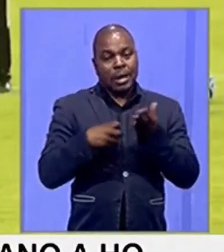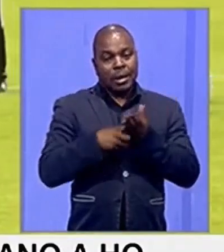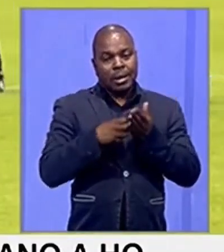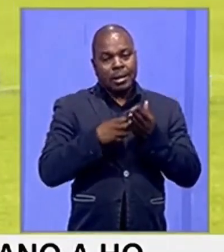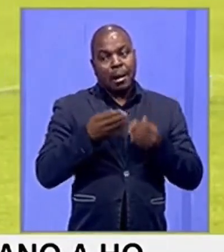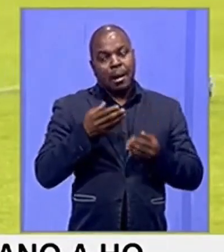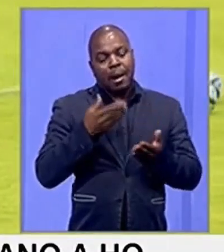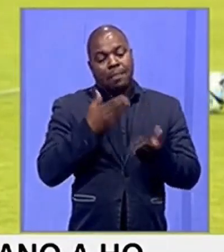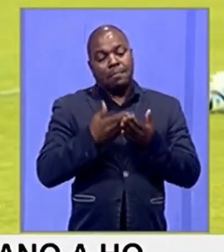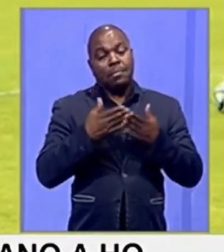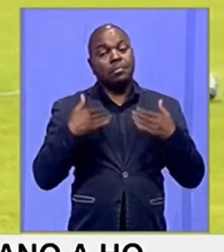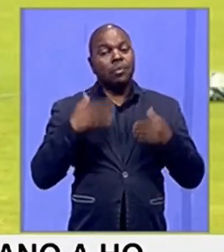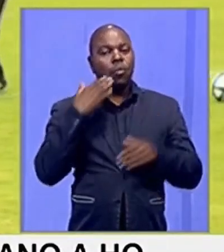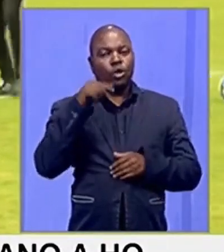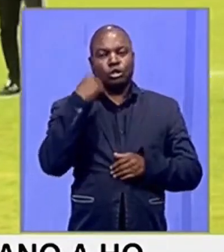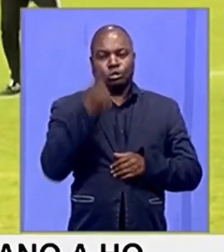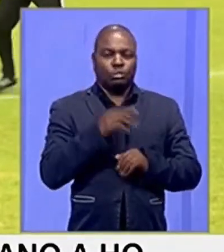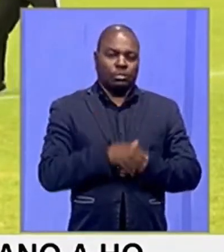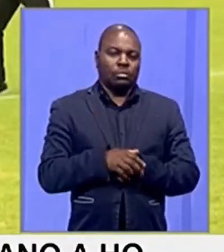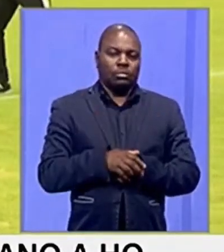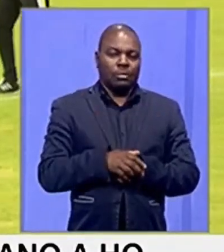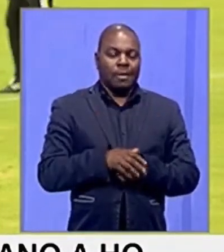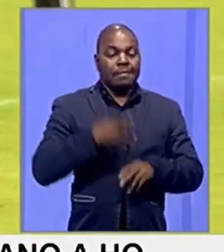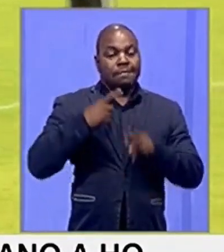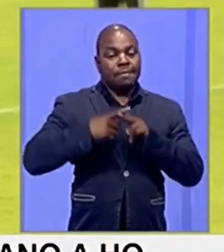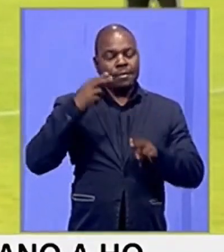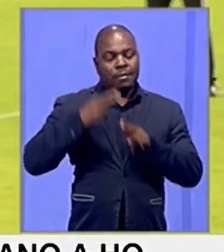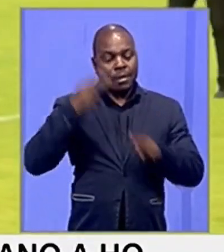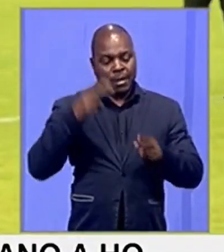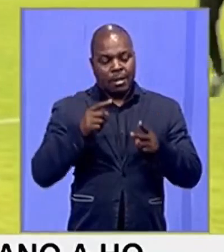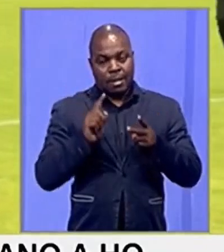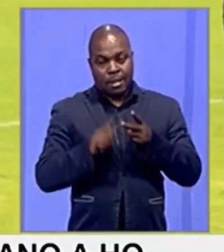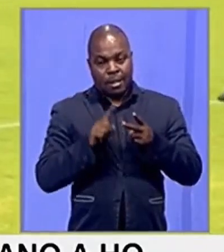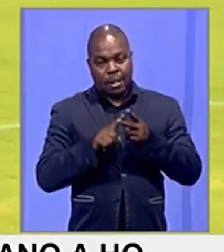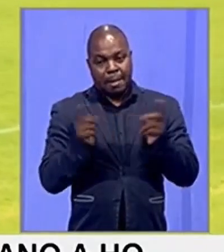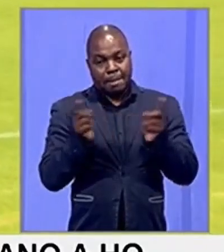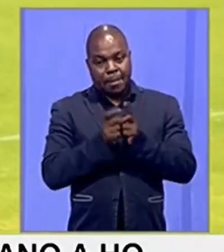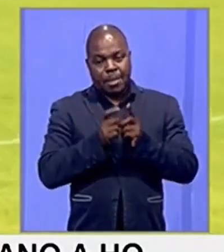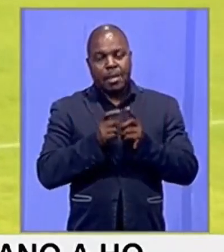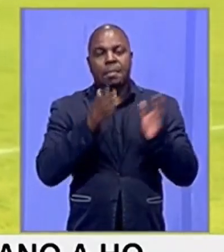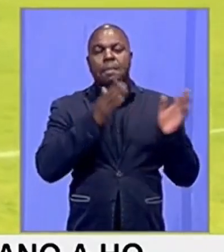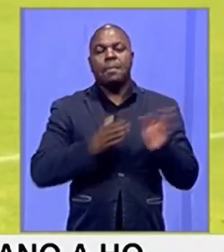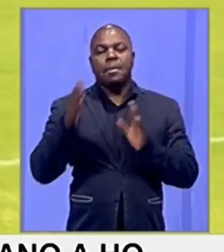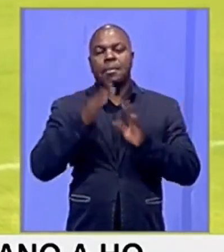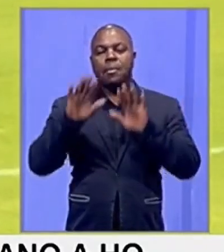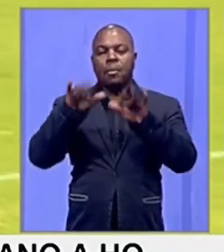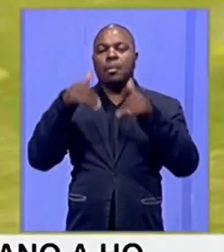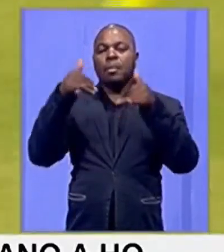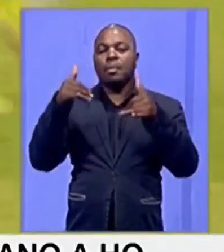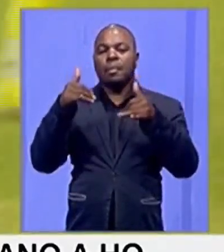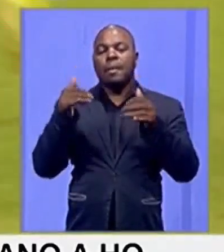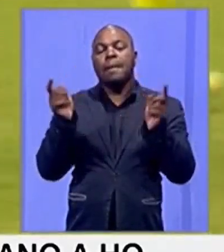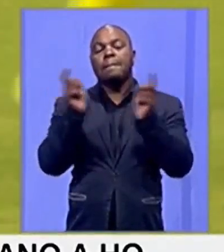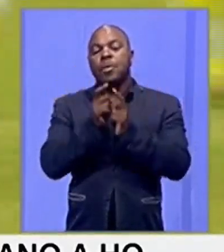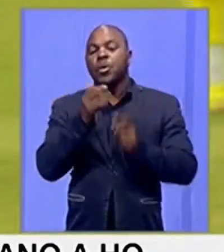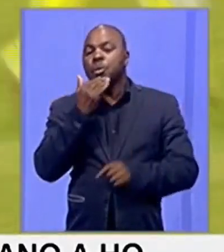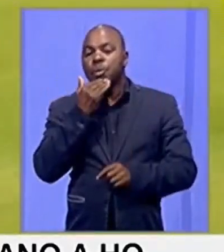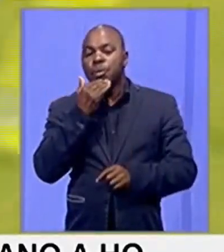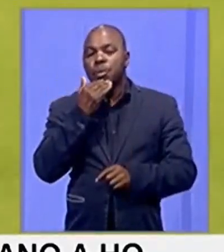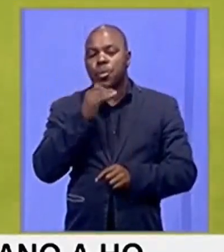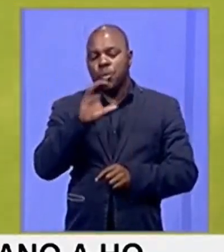go sasa. Papadi ya mafelelo ya segwera ya go itukišeletša dipapadi tša sebjana sa lefatshe e kgahlanong le naga